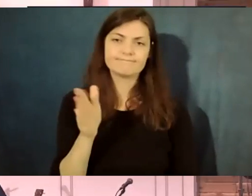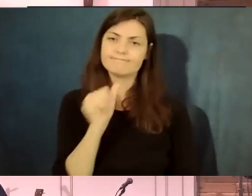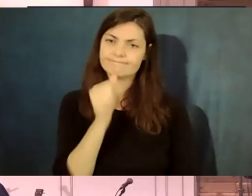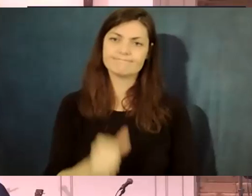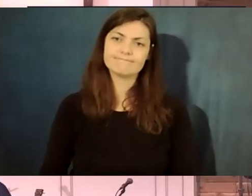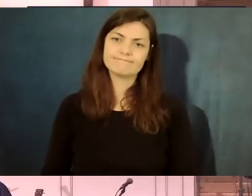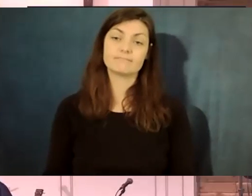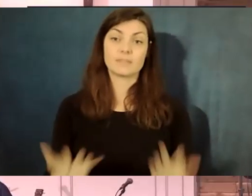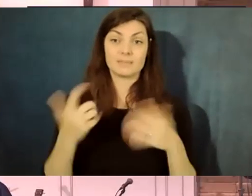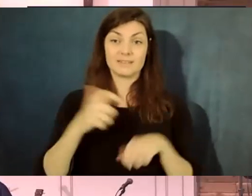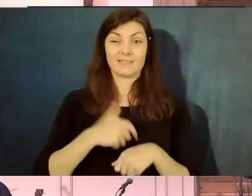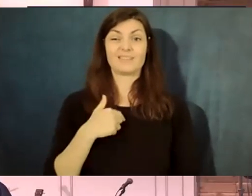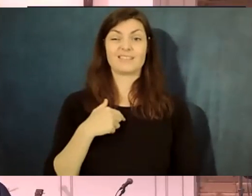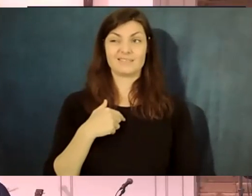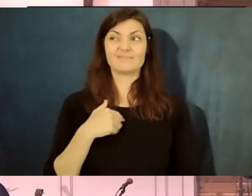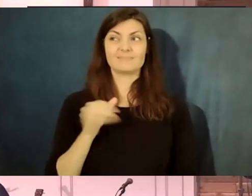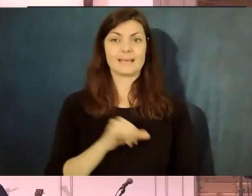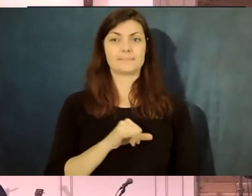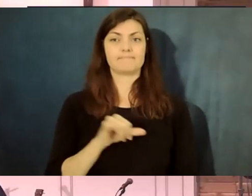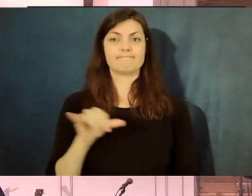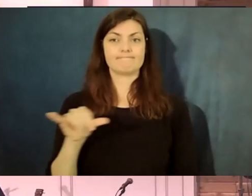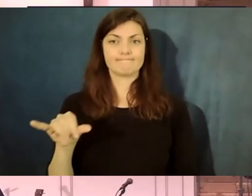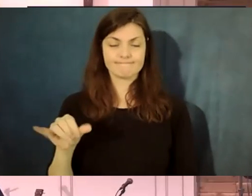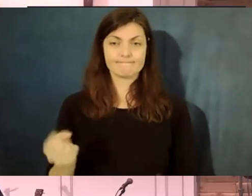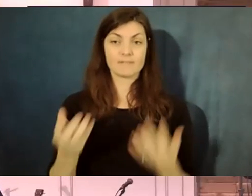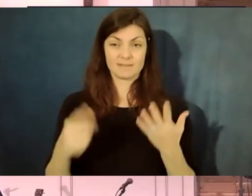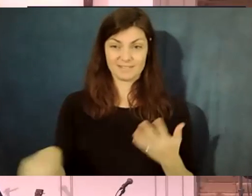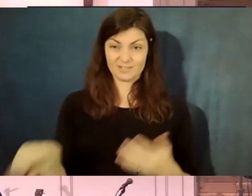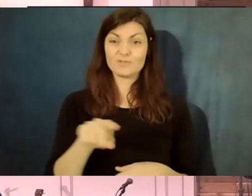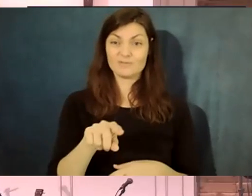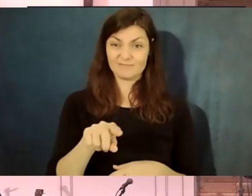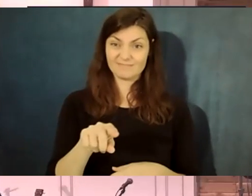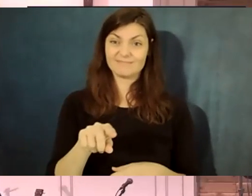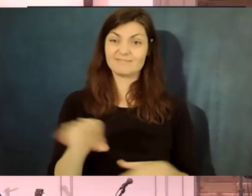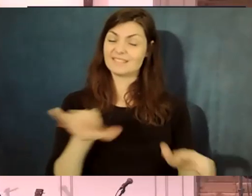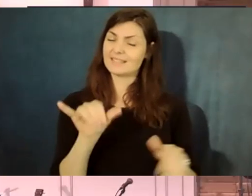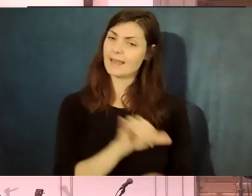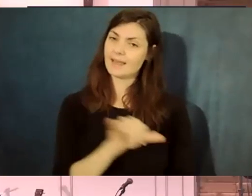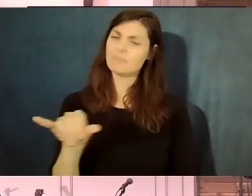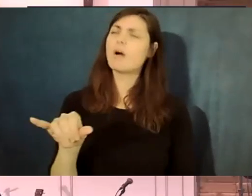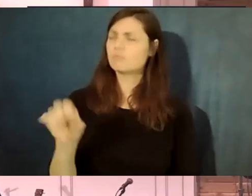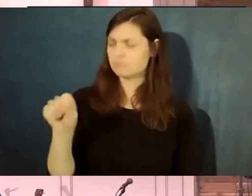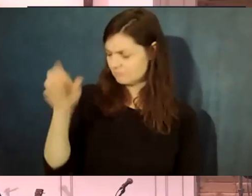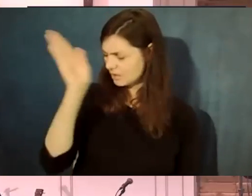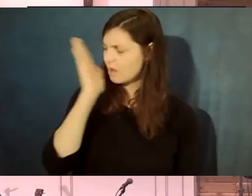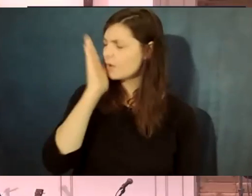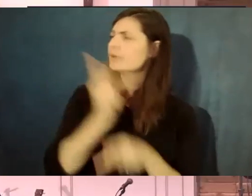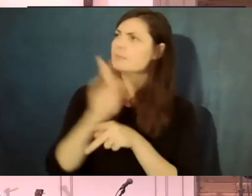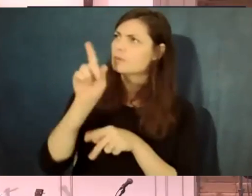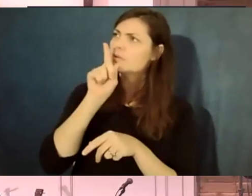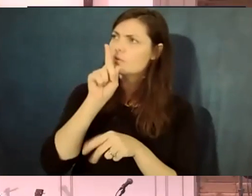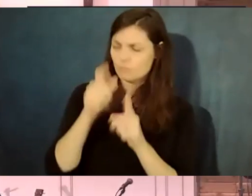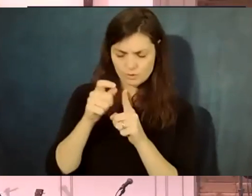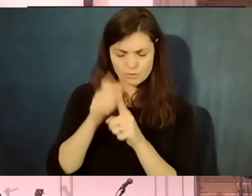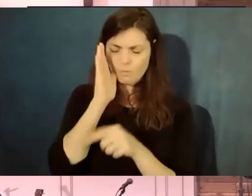How many times have I done the same thing? How many times have you done the same thing? God, I'm going to keep your word. I'm going to do it